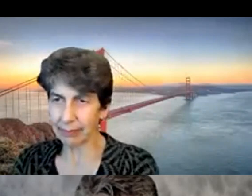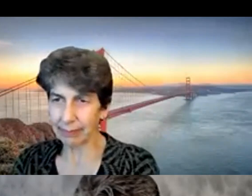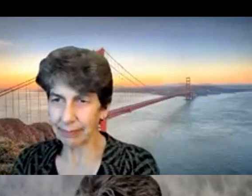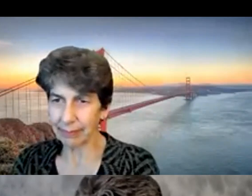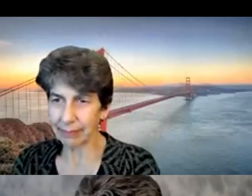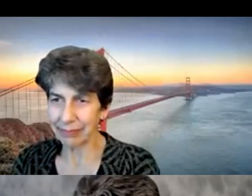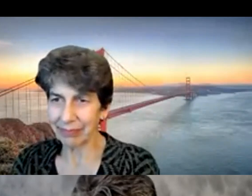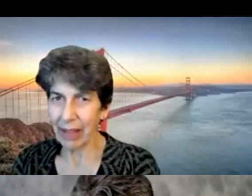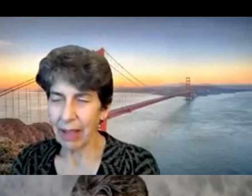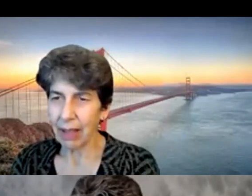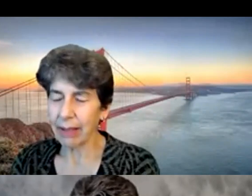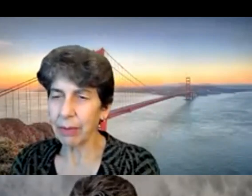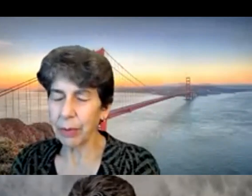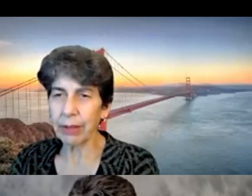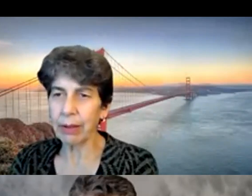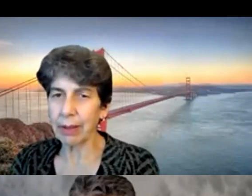Did you get that?